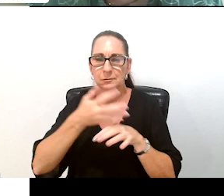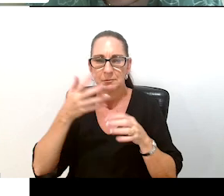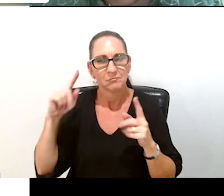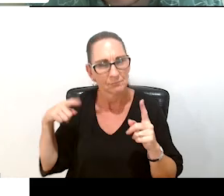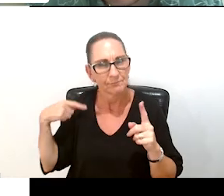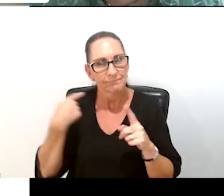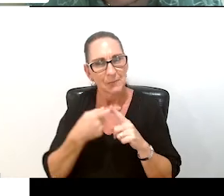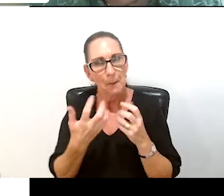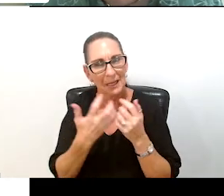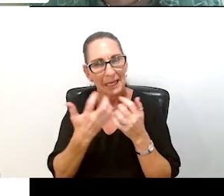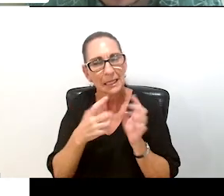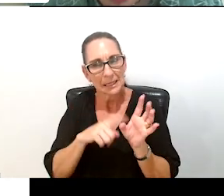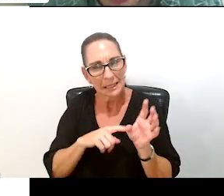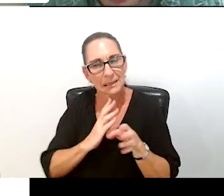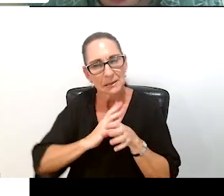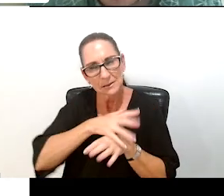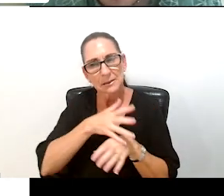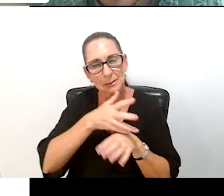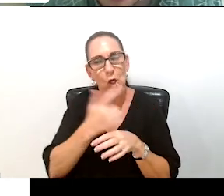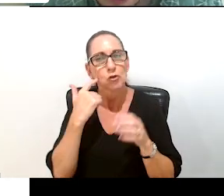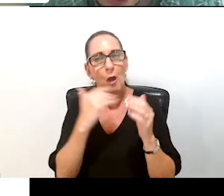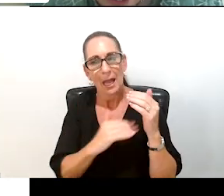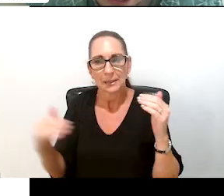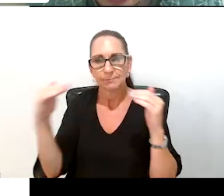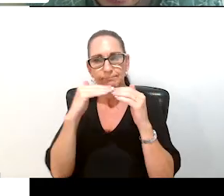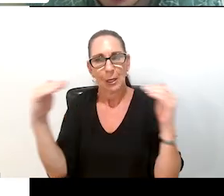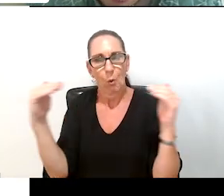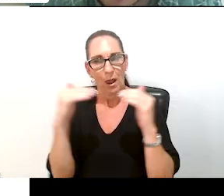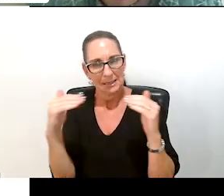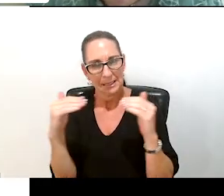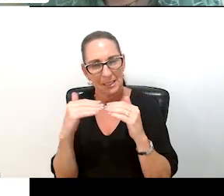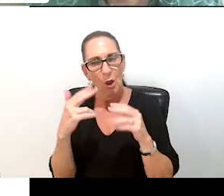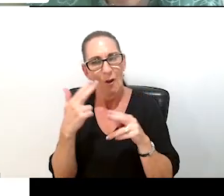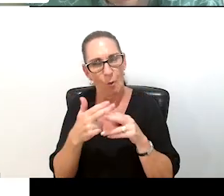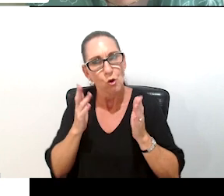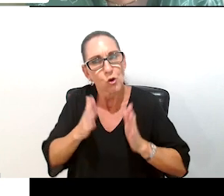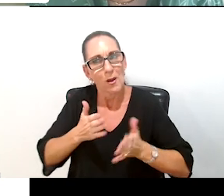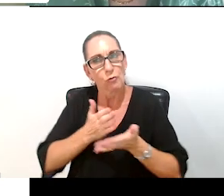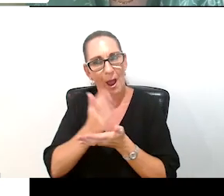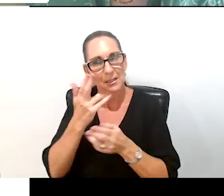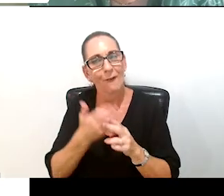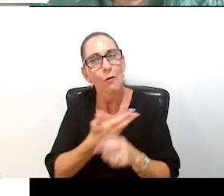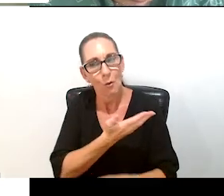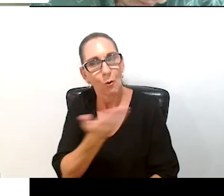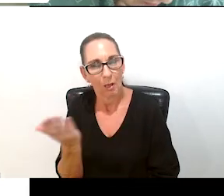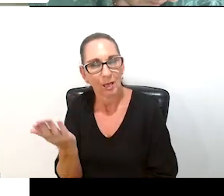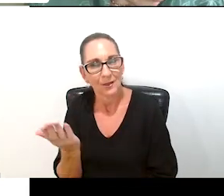the years for equality and human rights for all.